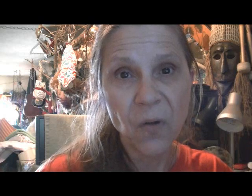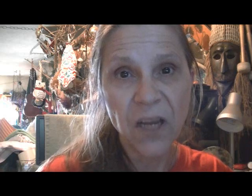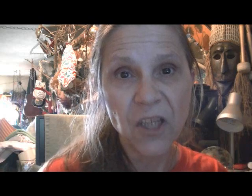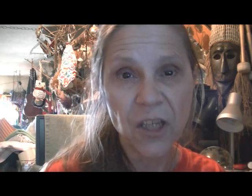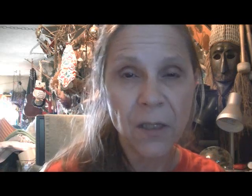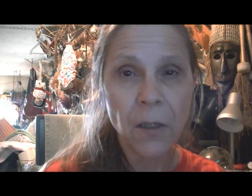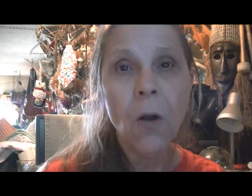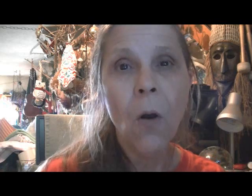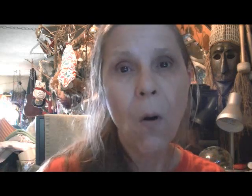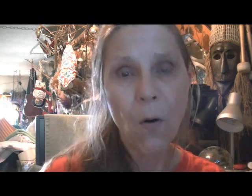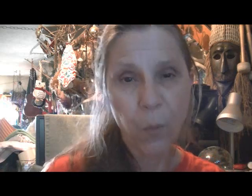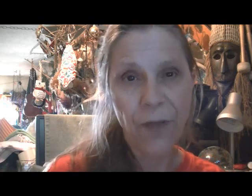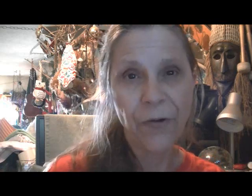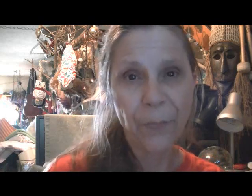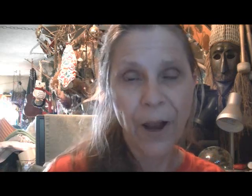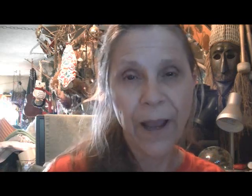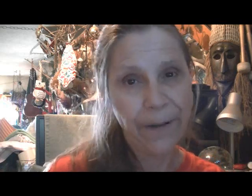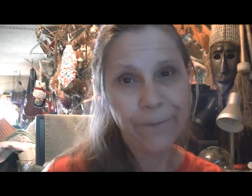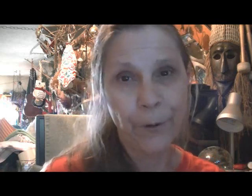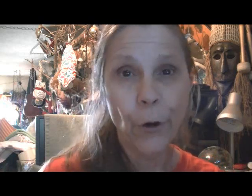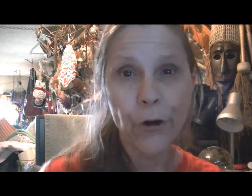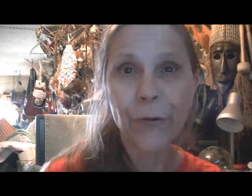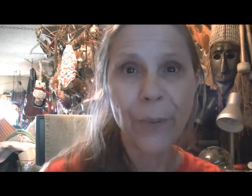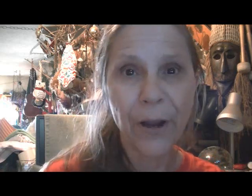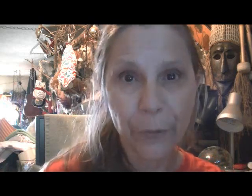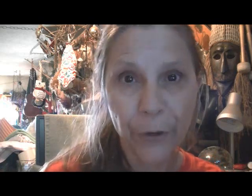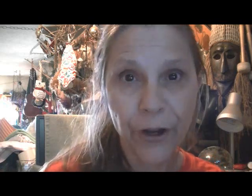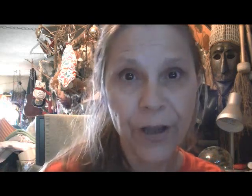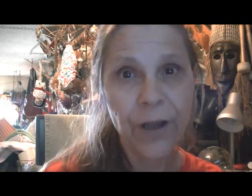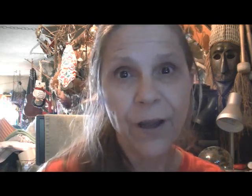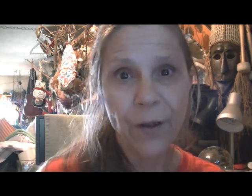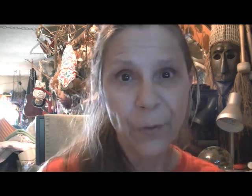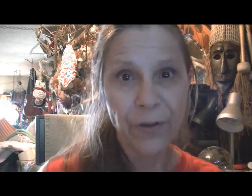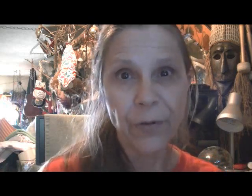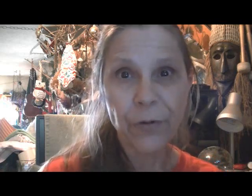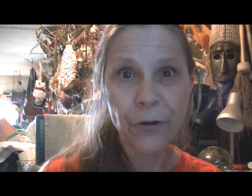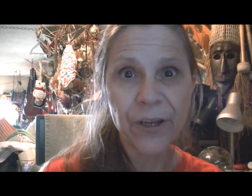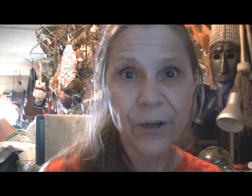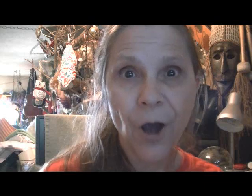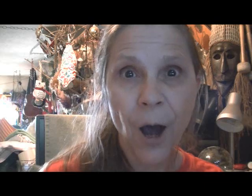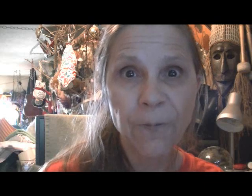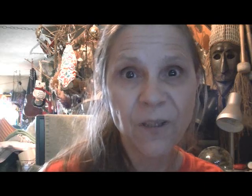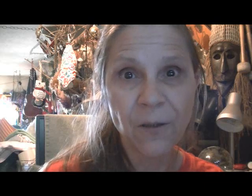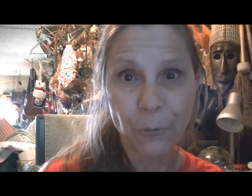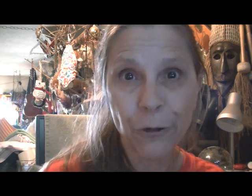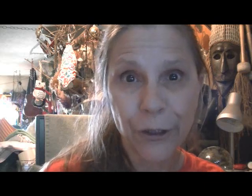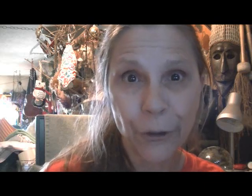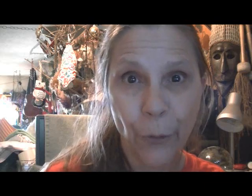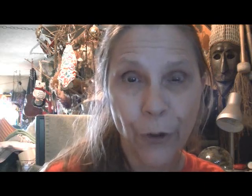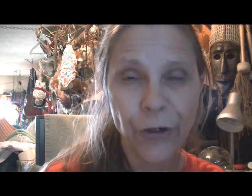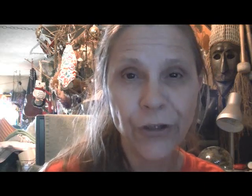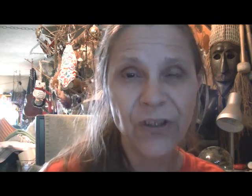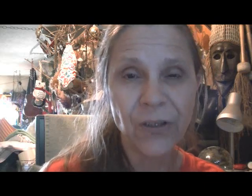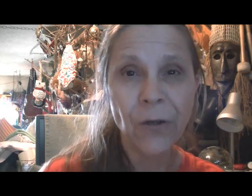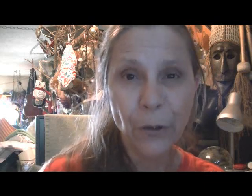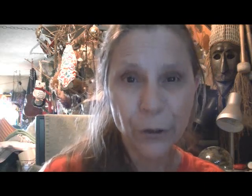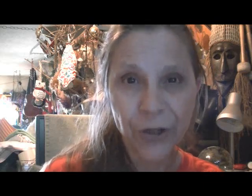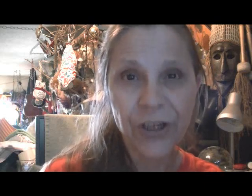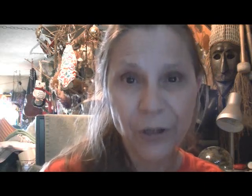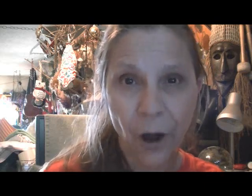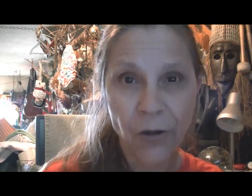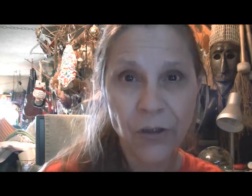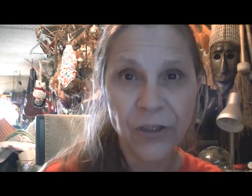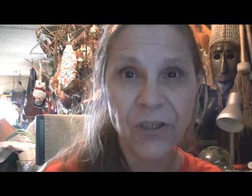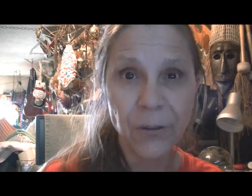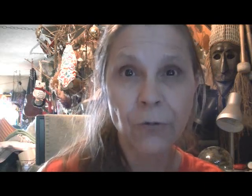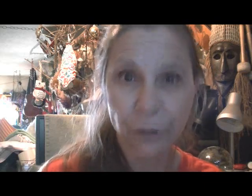legal donation or whether by hook or by crook, with crooked cops and crooked coroners and